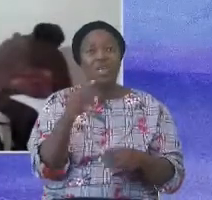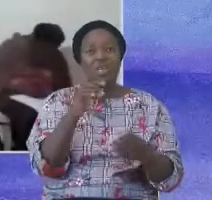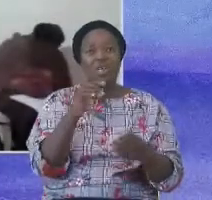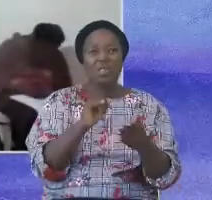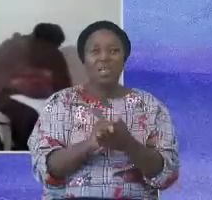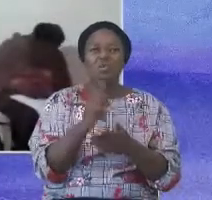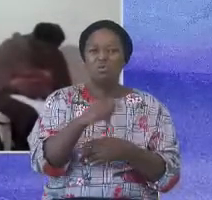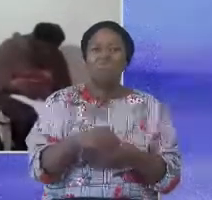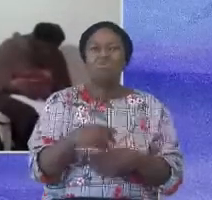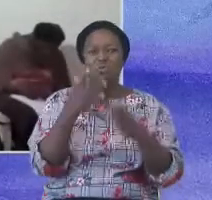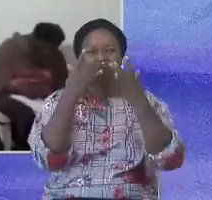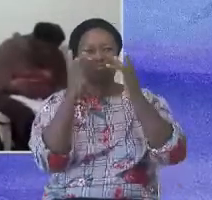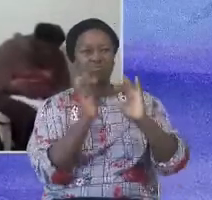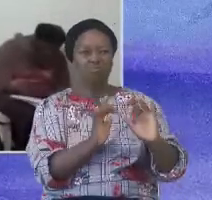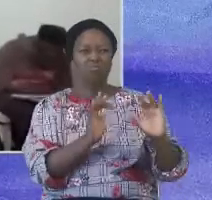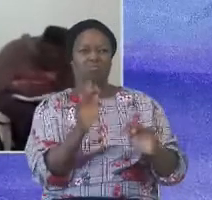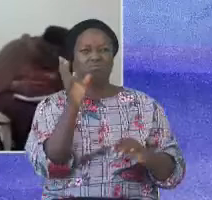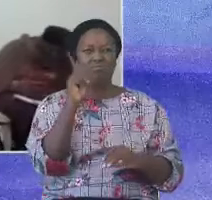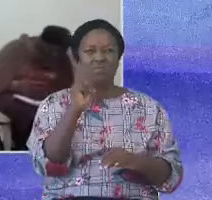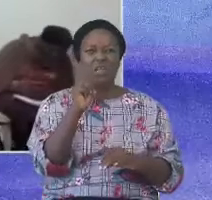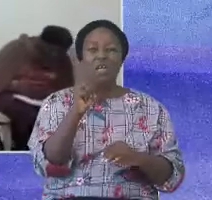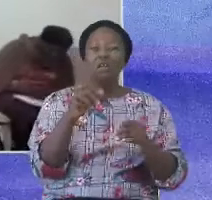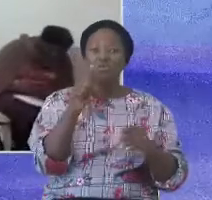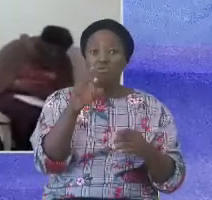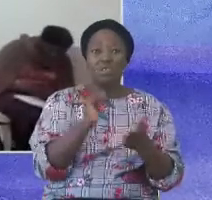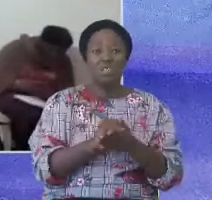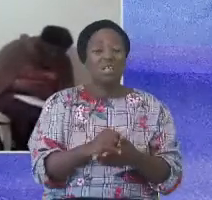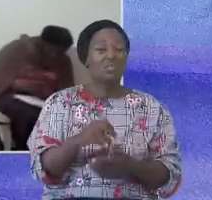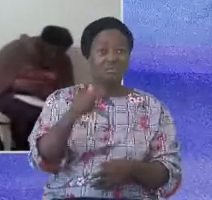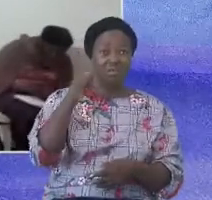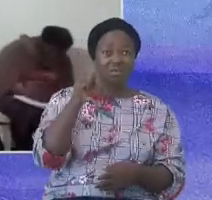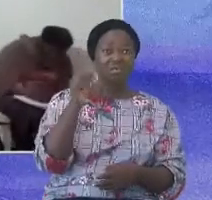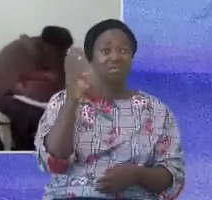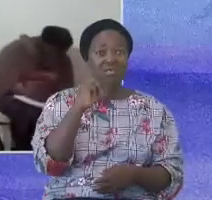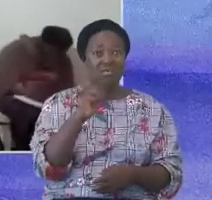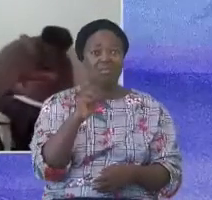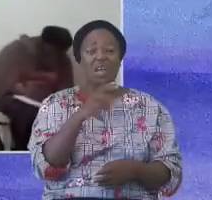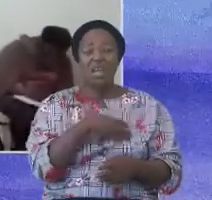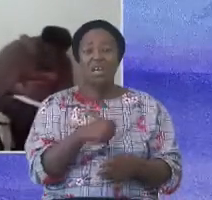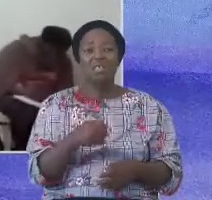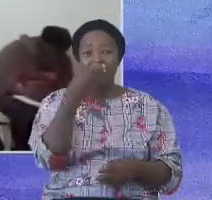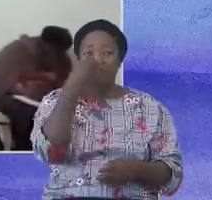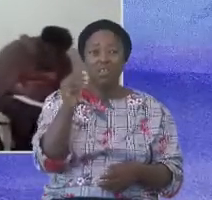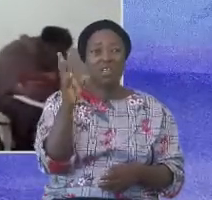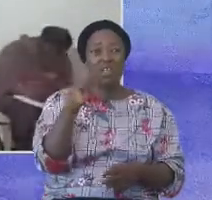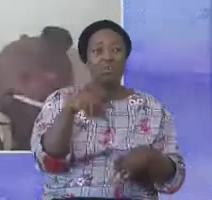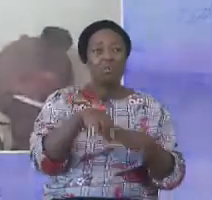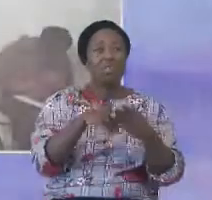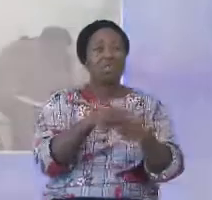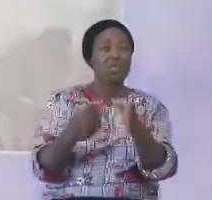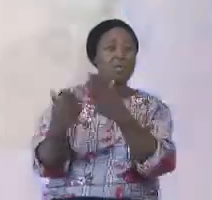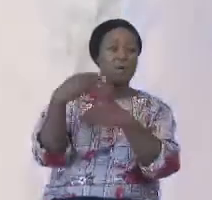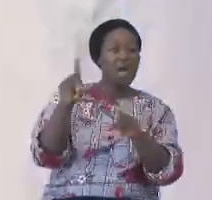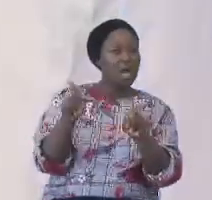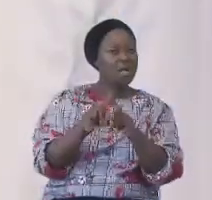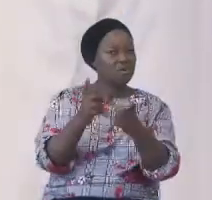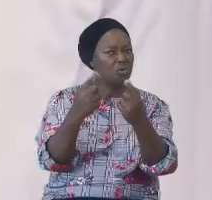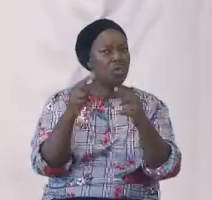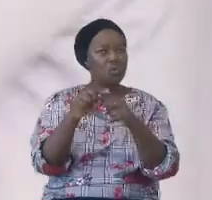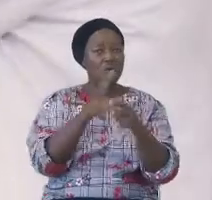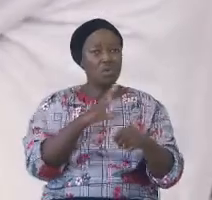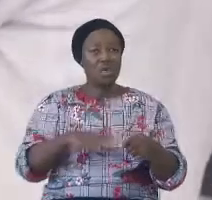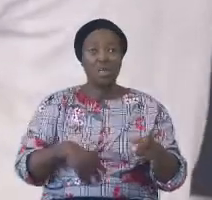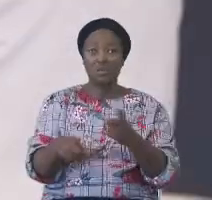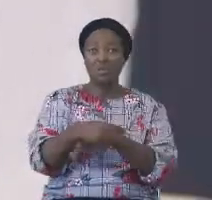nazareth and yet for you that's conscience you that rejected him in the